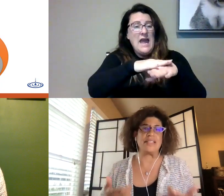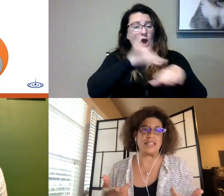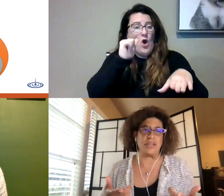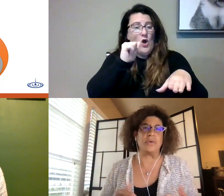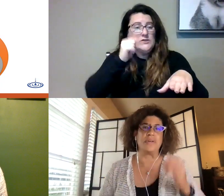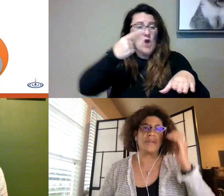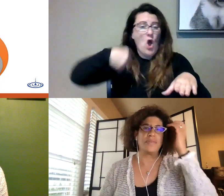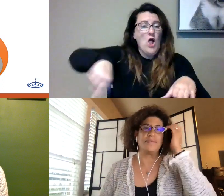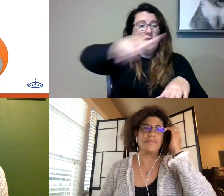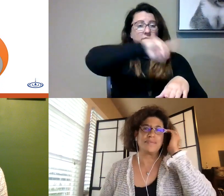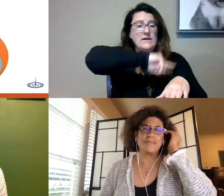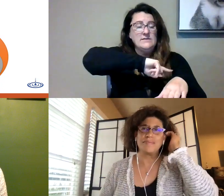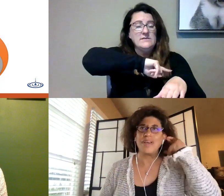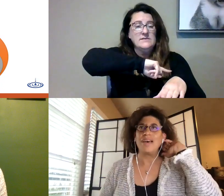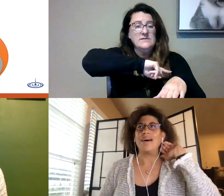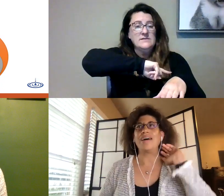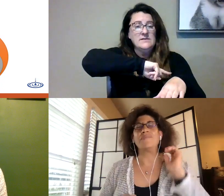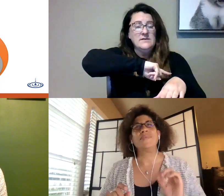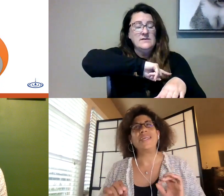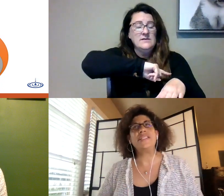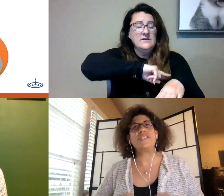us into